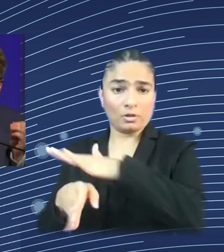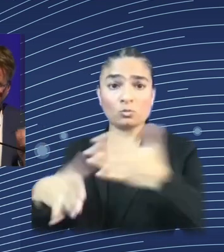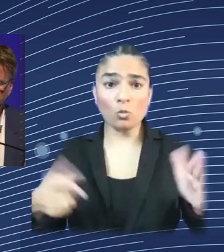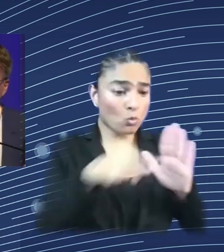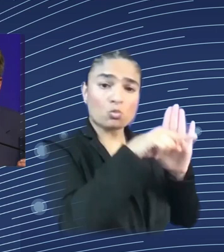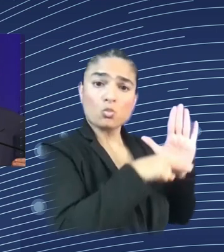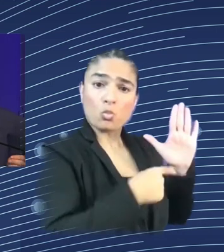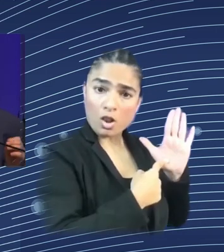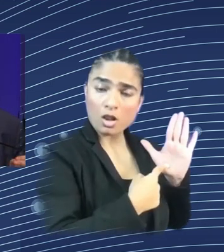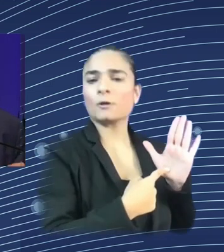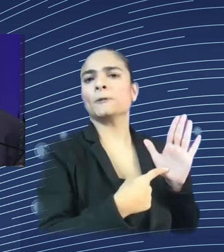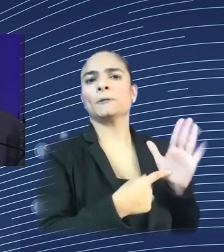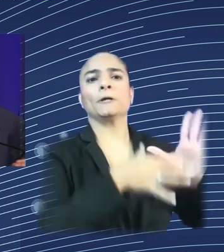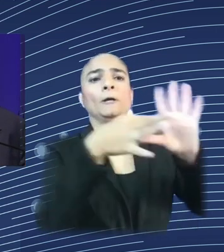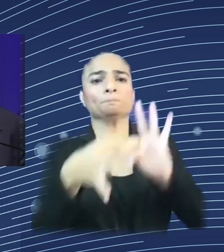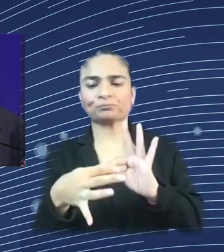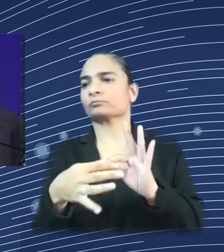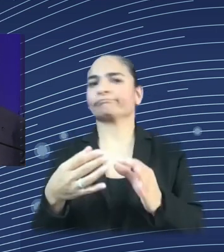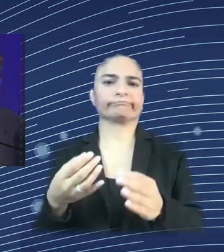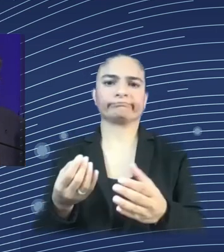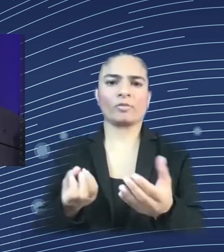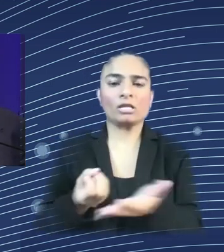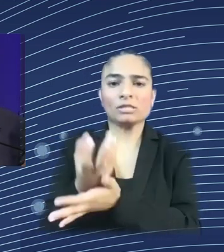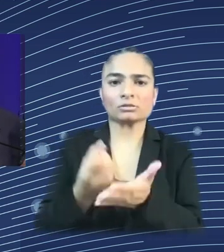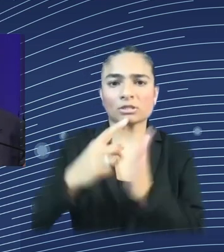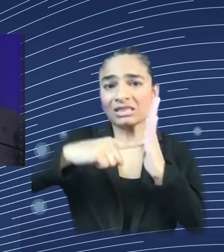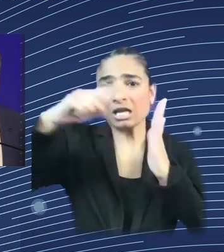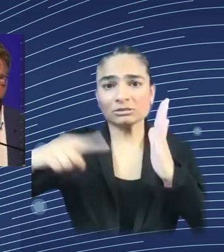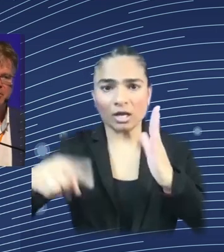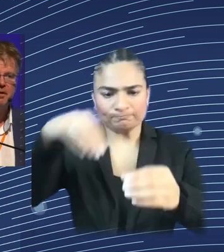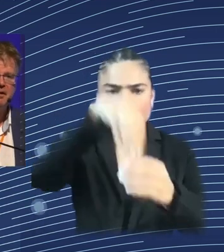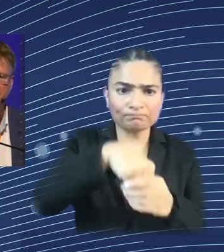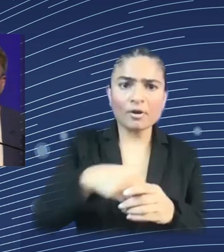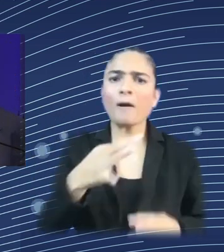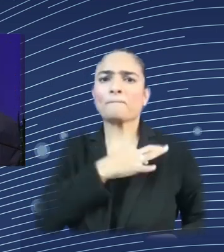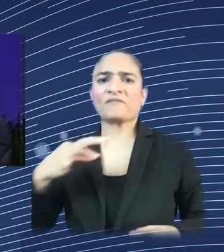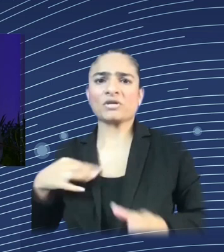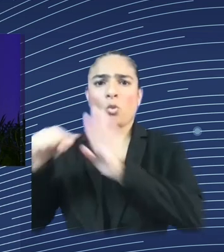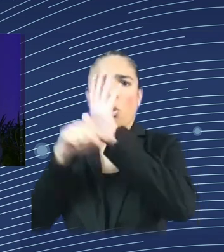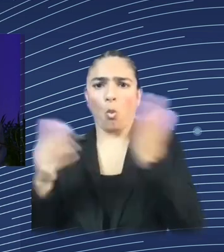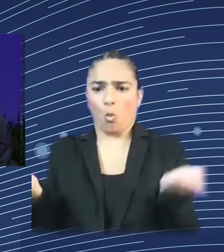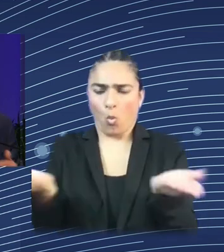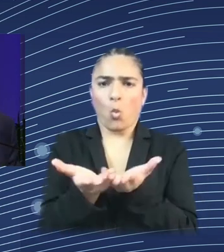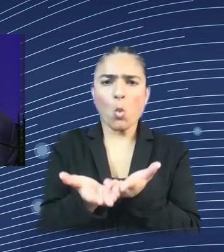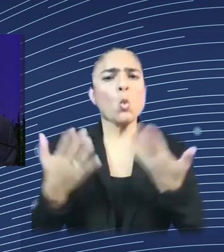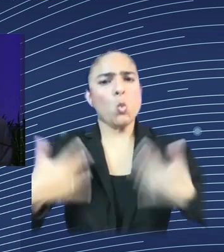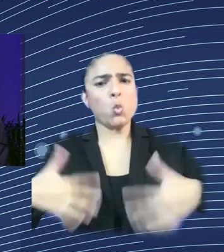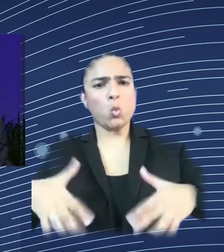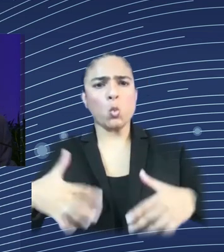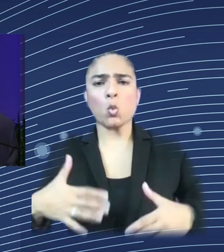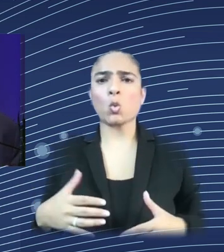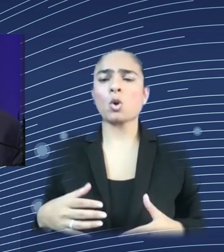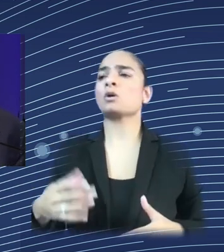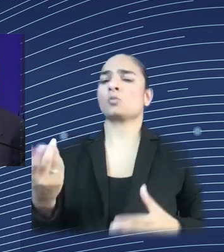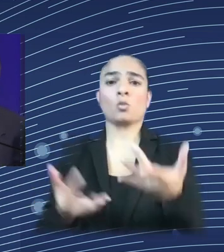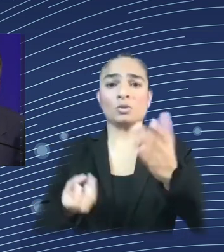data quality is necessary. Otherwise, even if you have artificial intelligence or data mining, but the quality of your data is not good, then